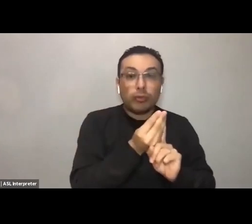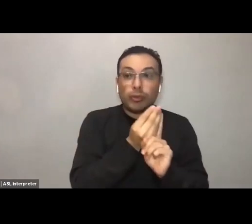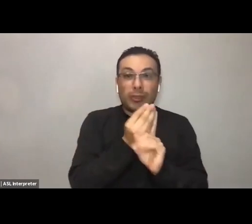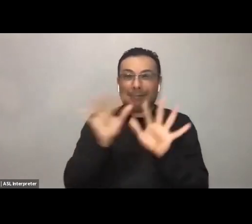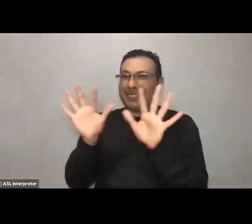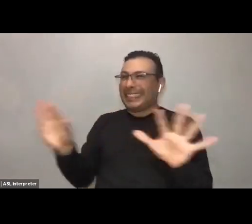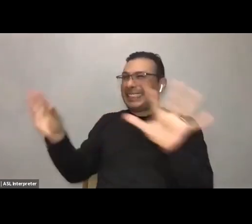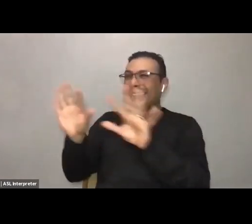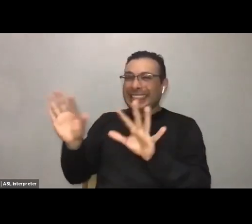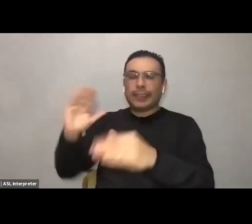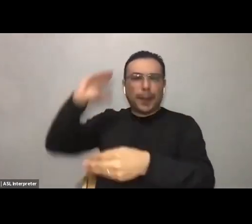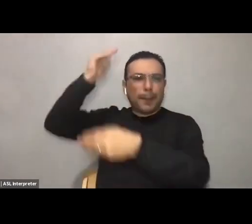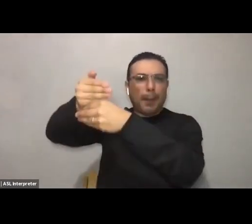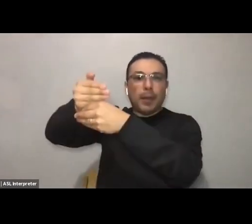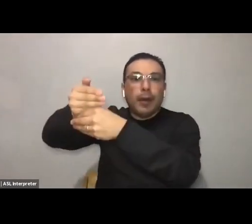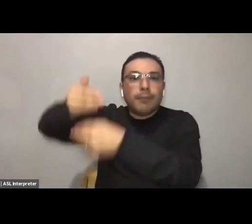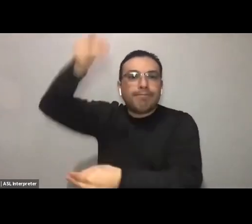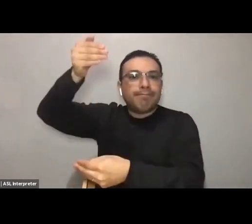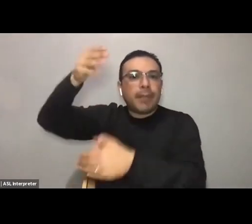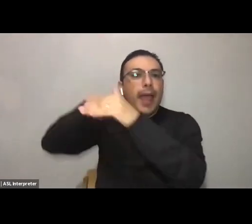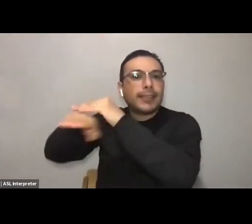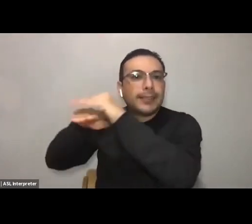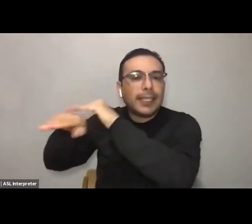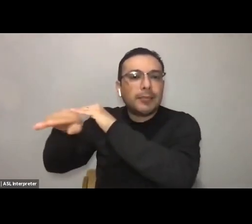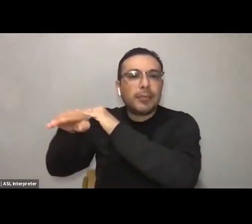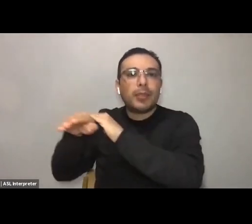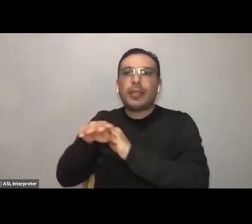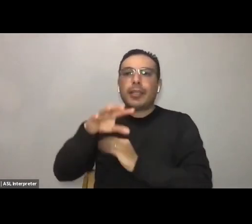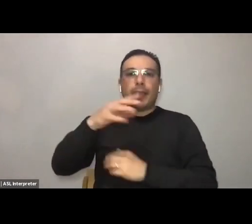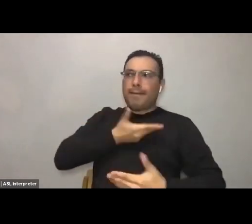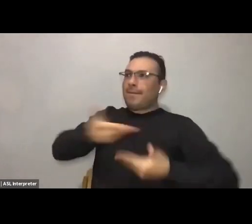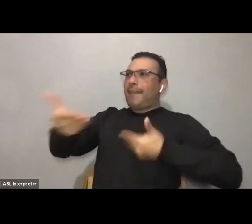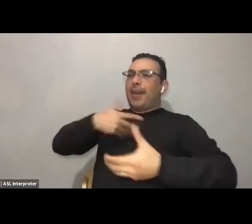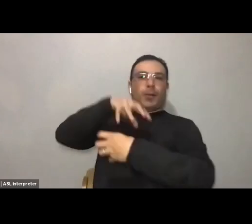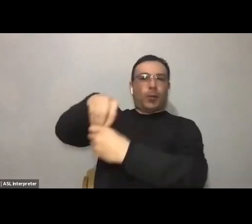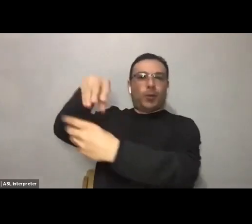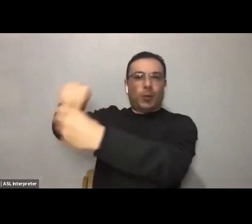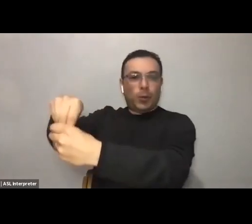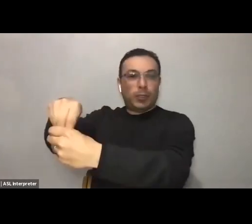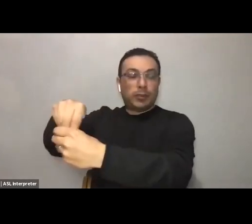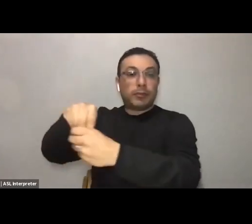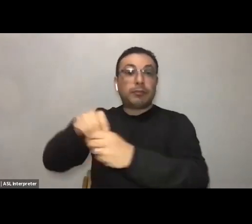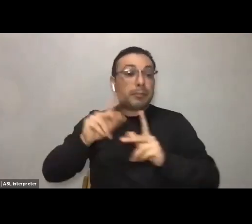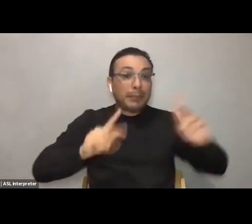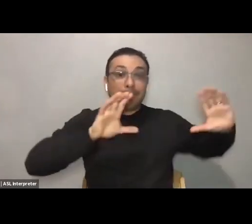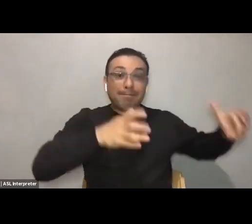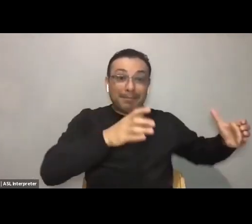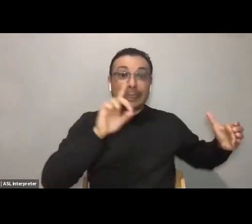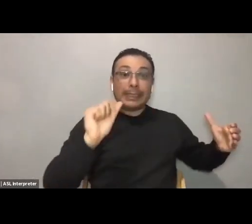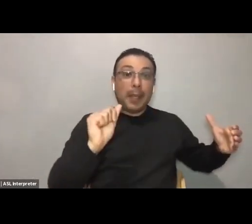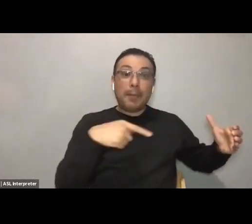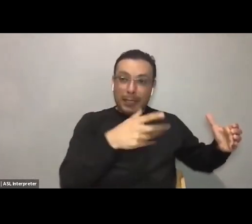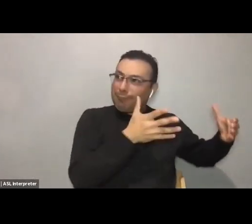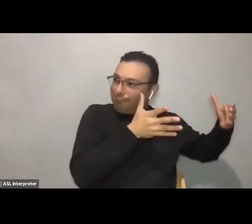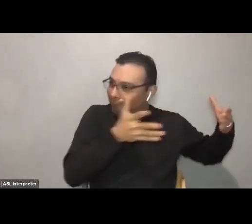accessible and inclusive for folks with disabilities, even when we can't come together in a real